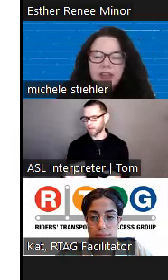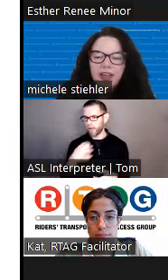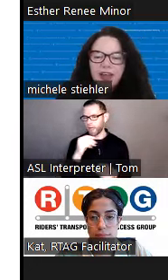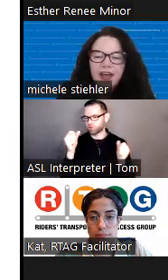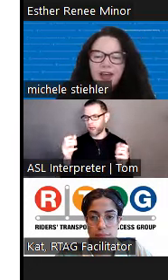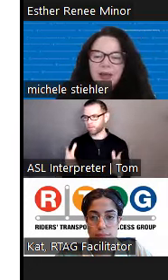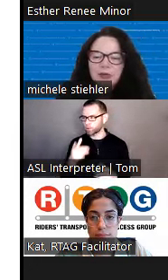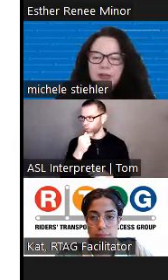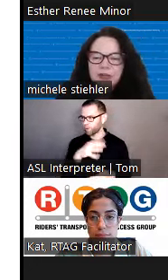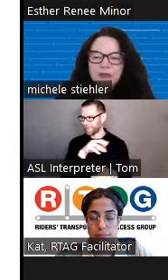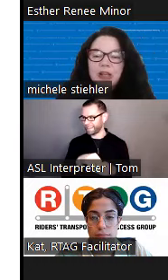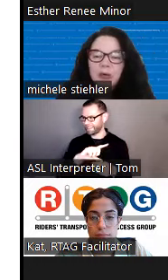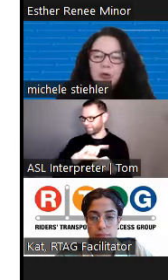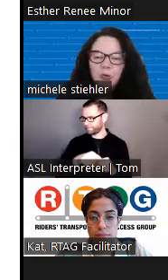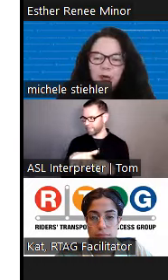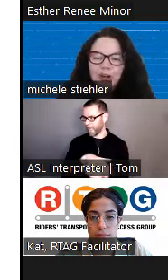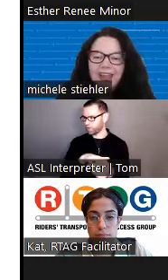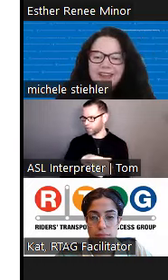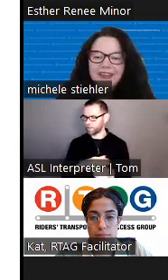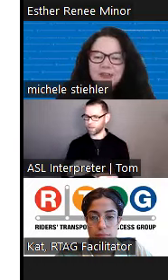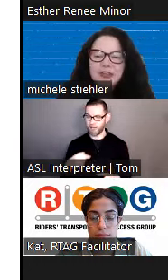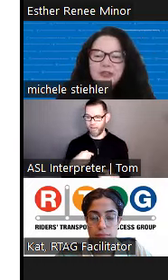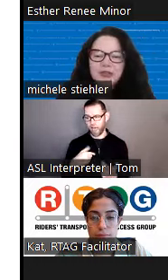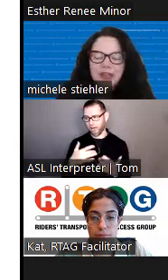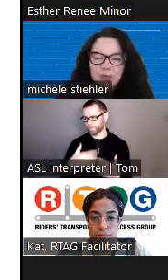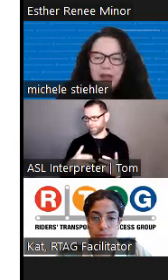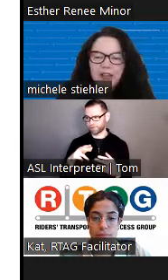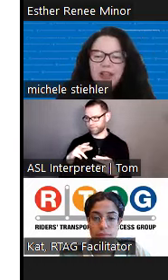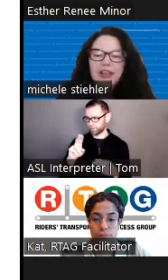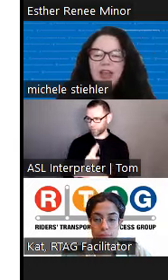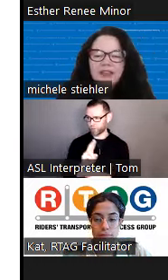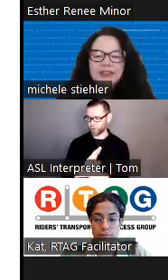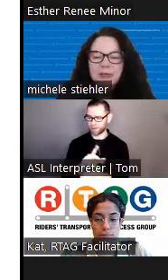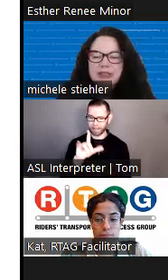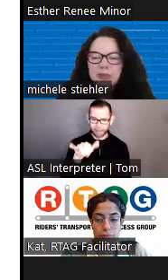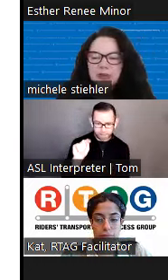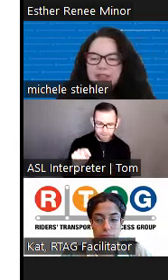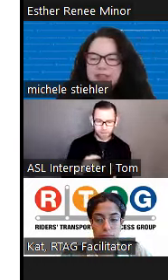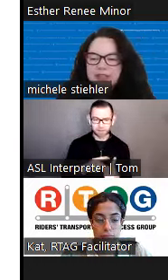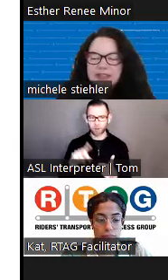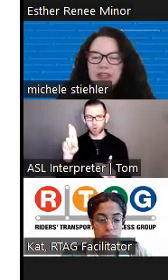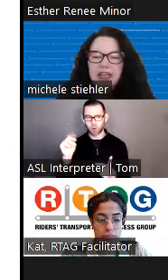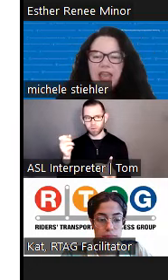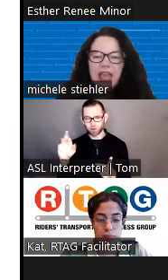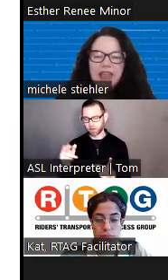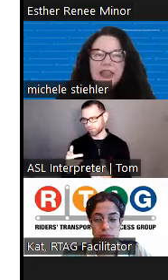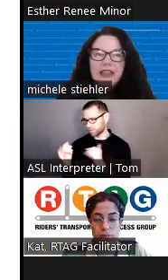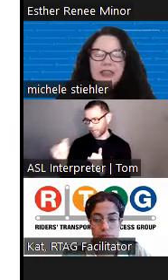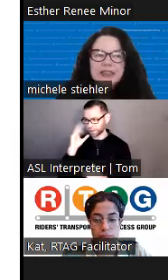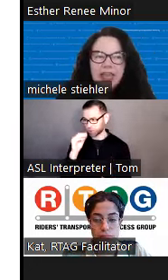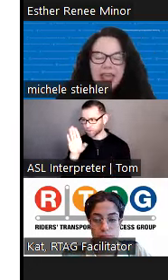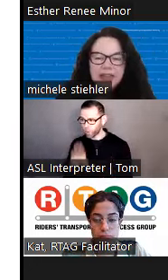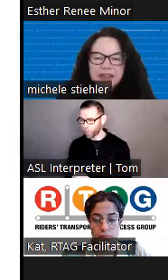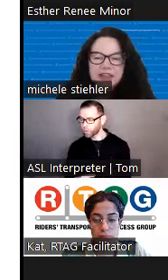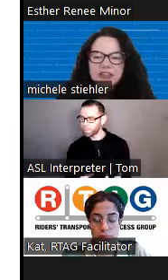area. I'm a frequent Uber and Lyft user as well, and have had the same experiences. And I think that